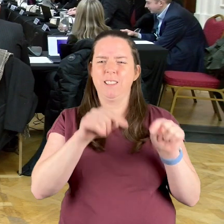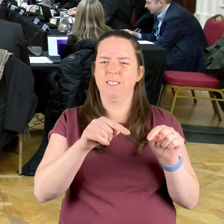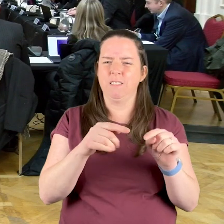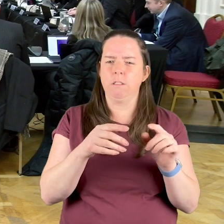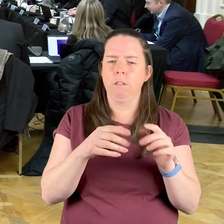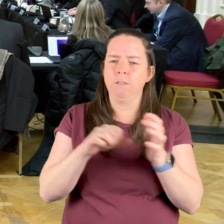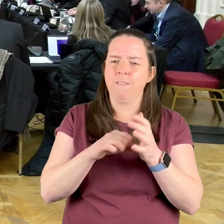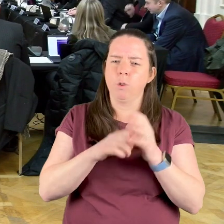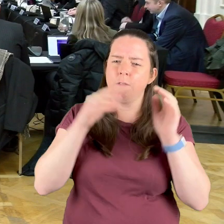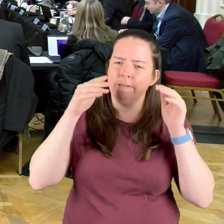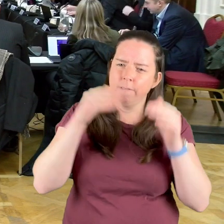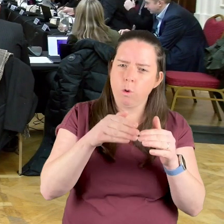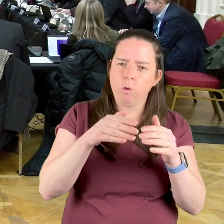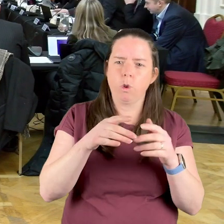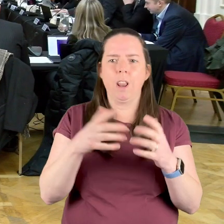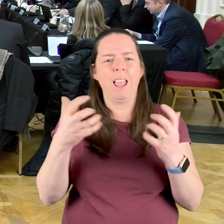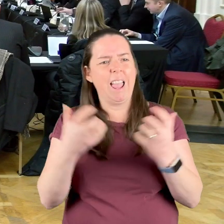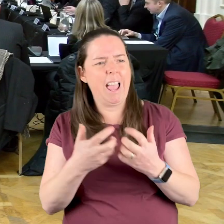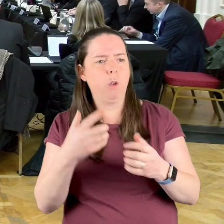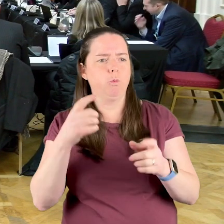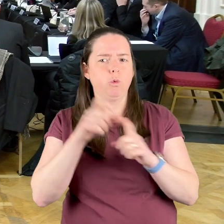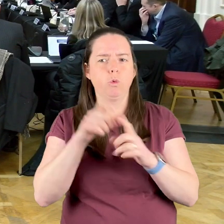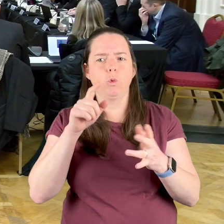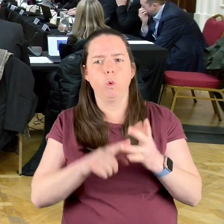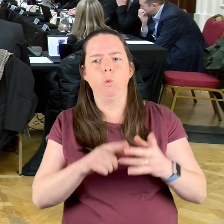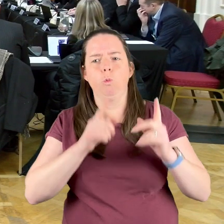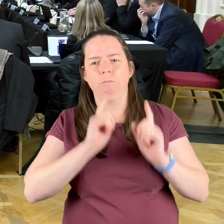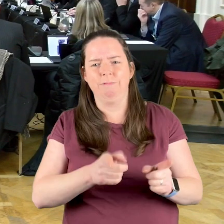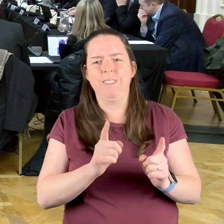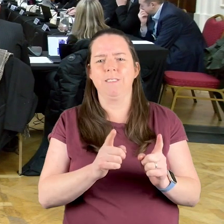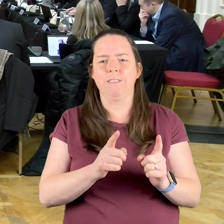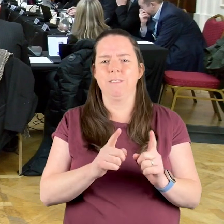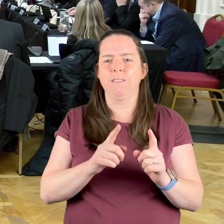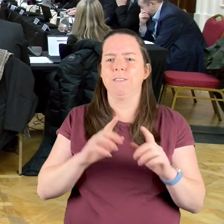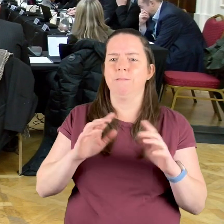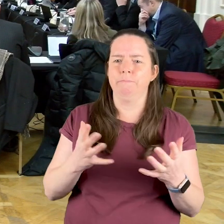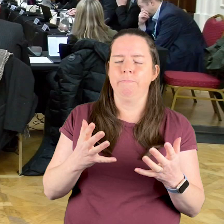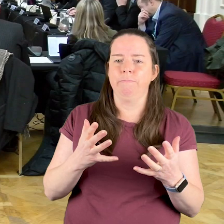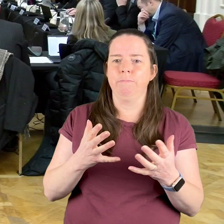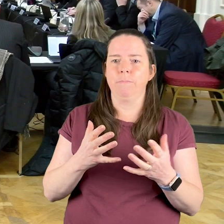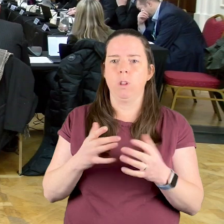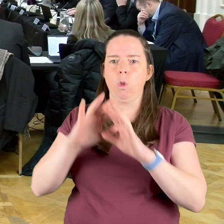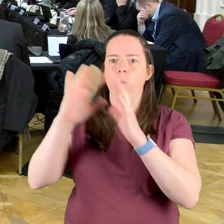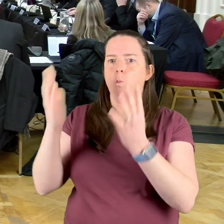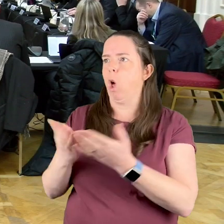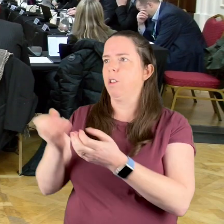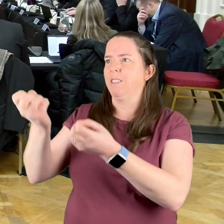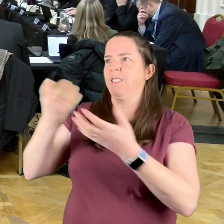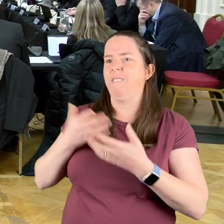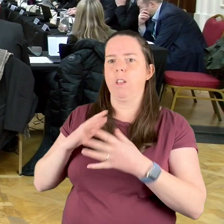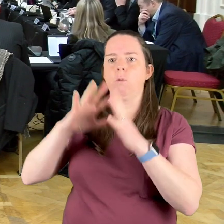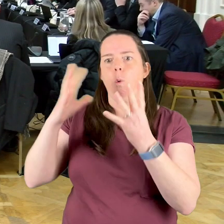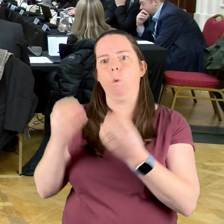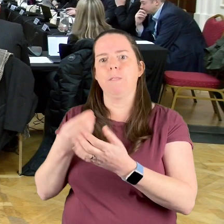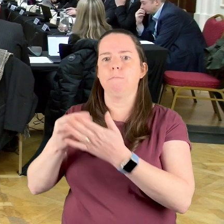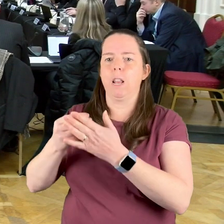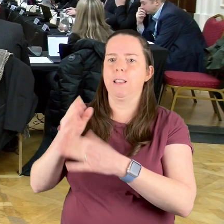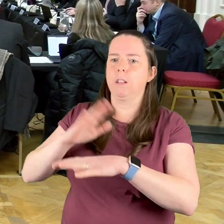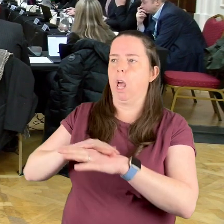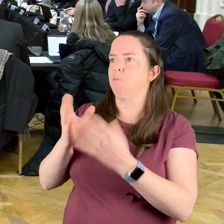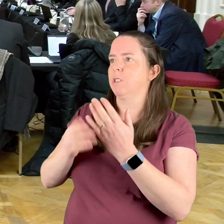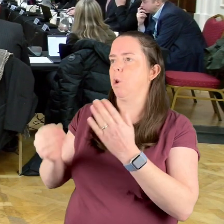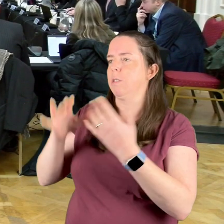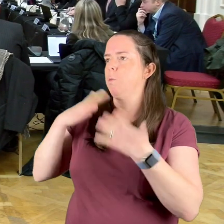to focus down on, yes, and how are we really going to do that, given that the world isn't going to give us all the money and time and resource that we